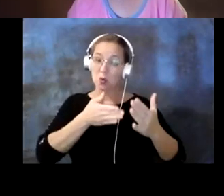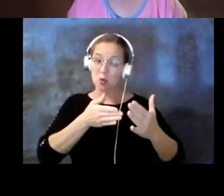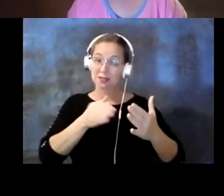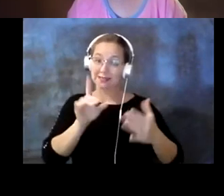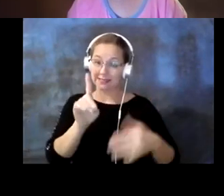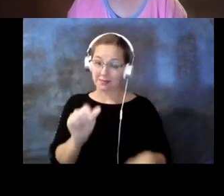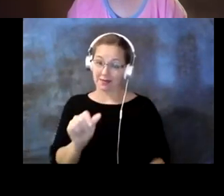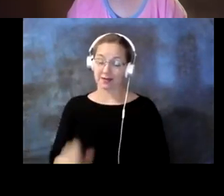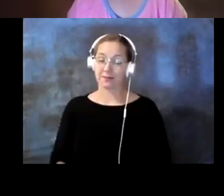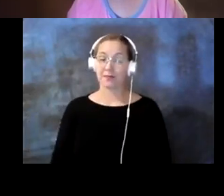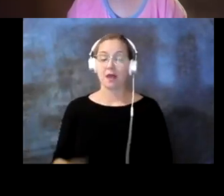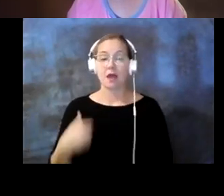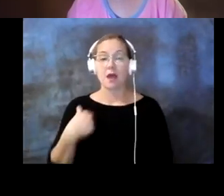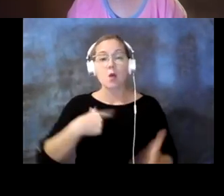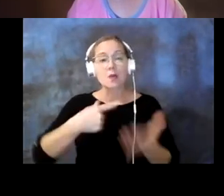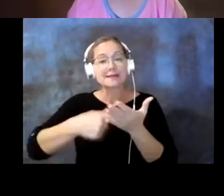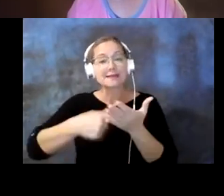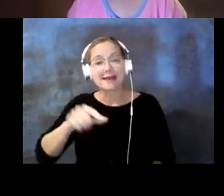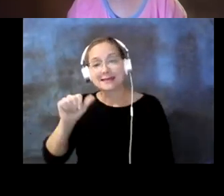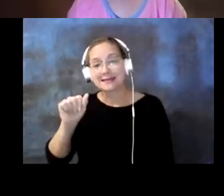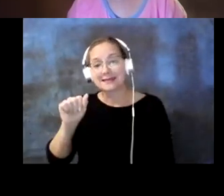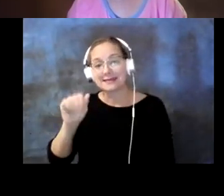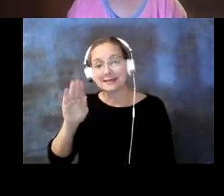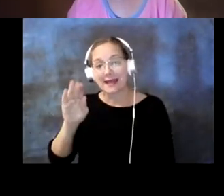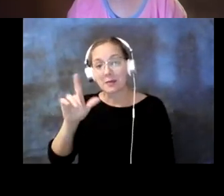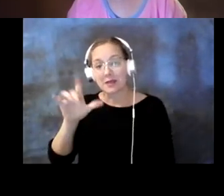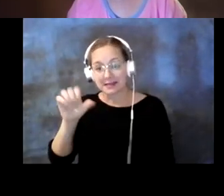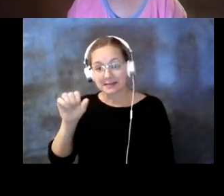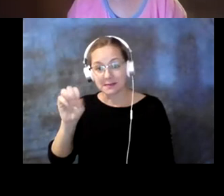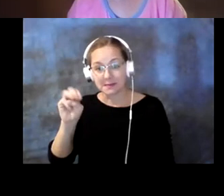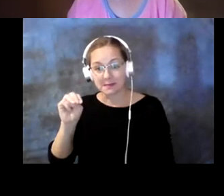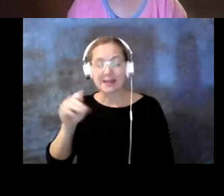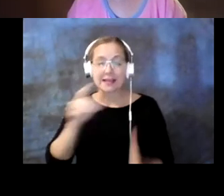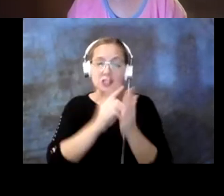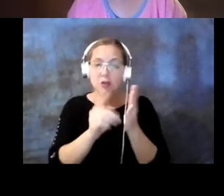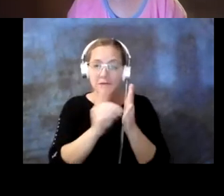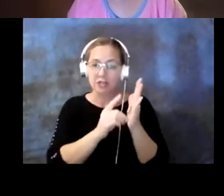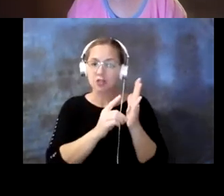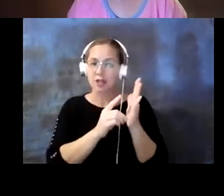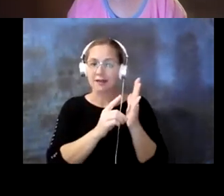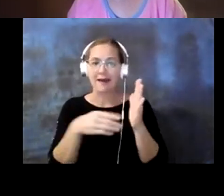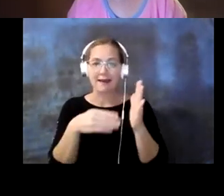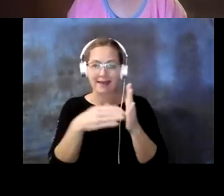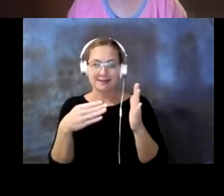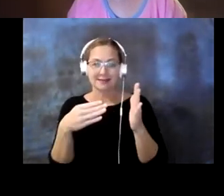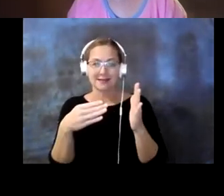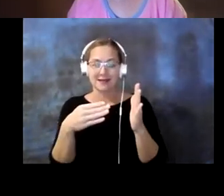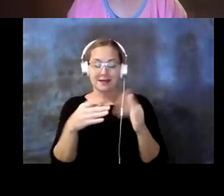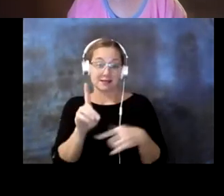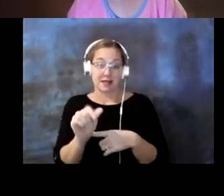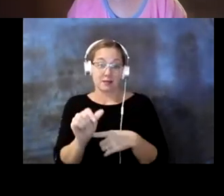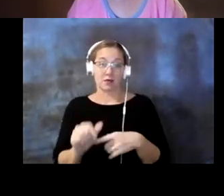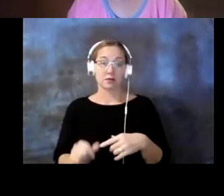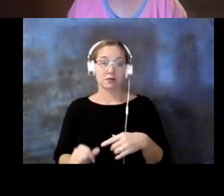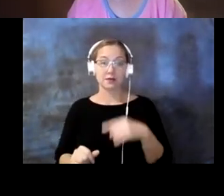about ableism, basically like discrimination and stuff against being disabled,